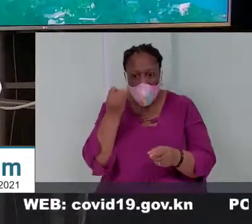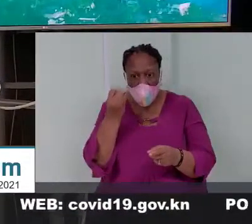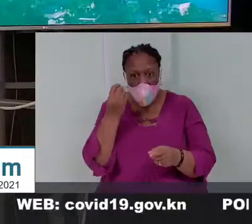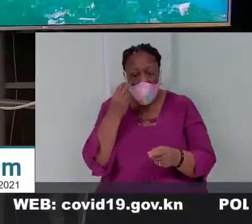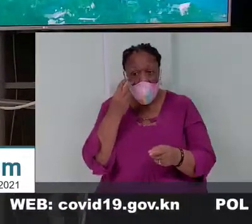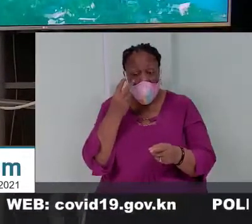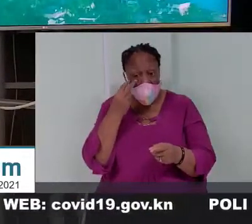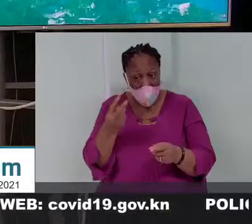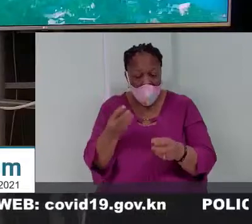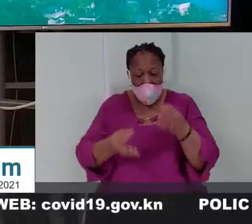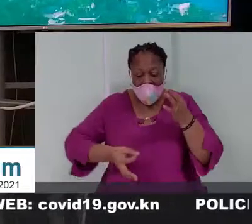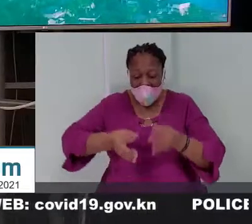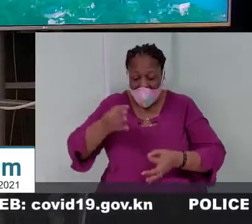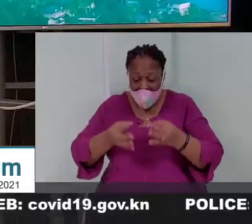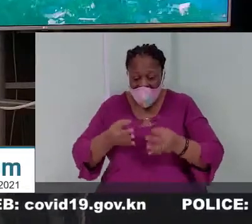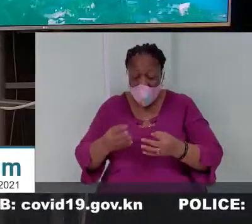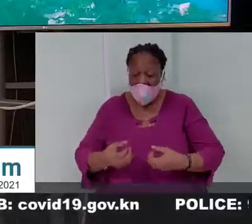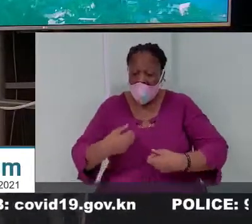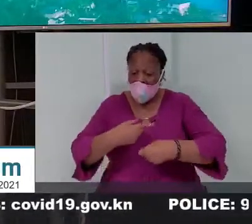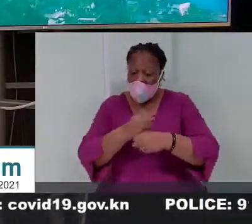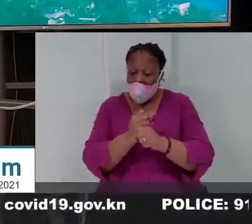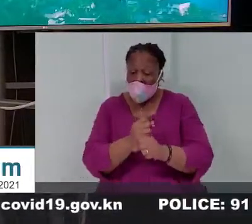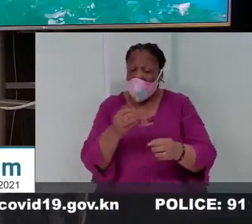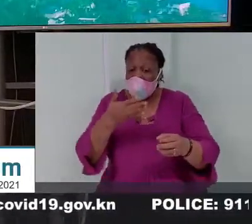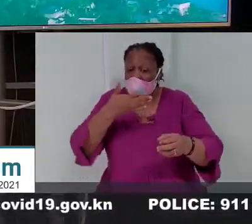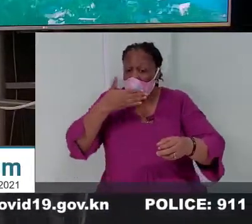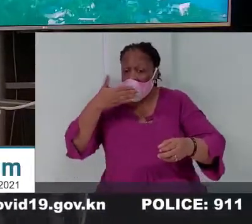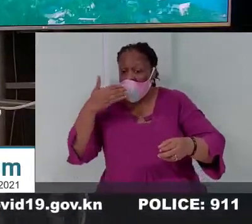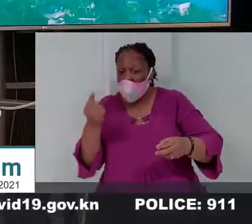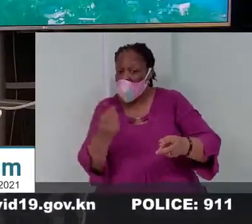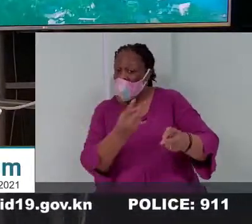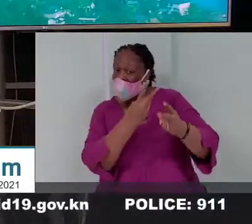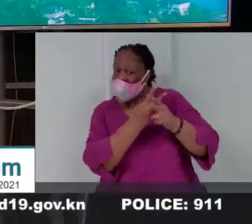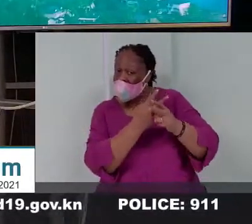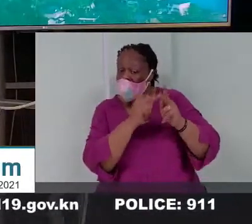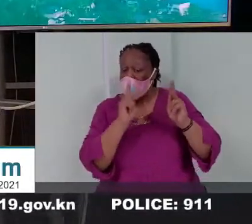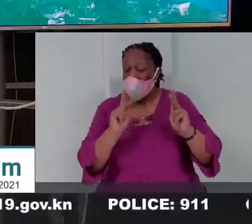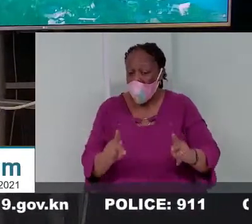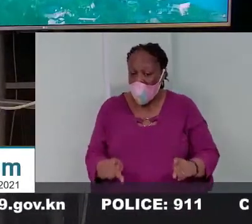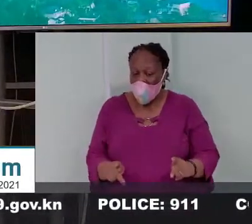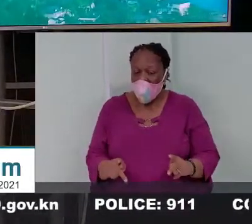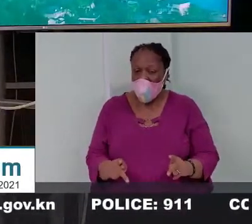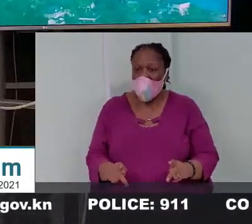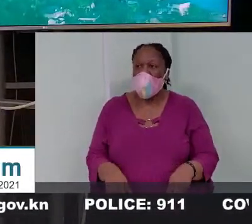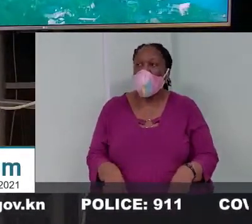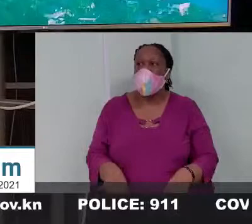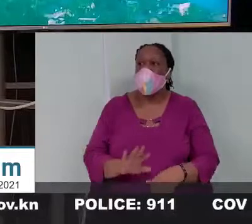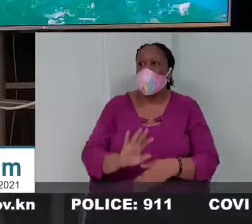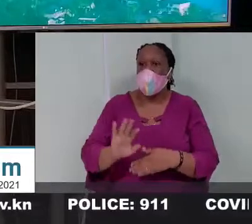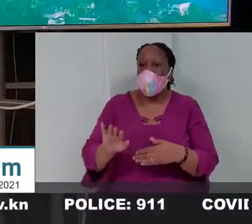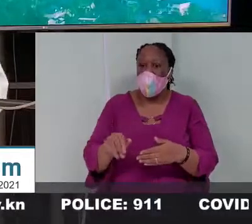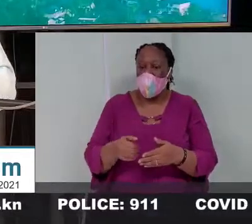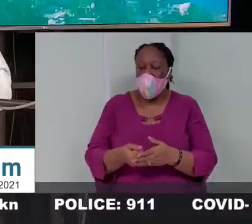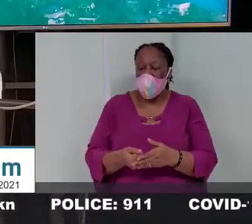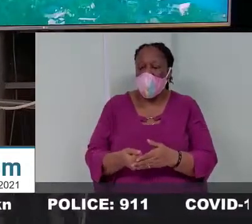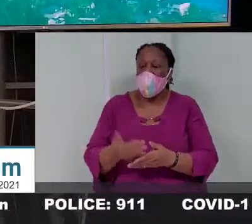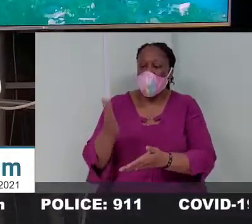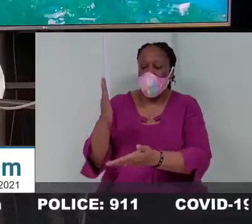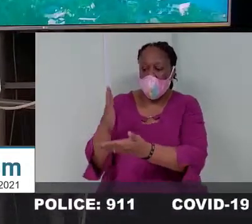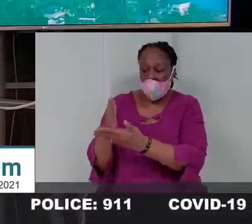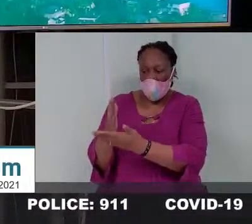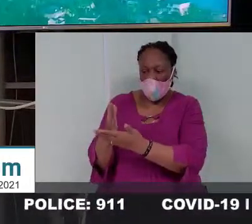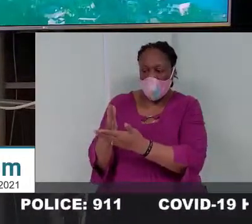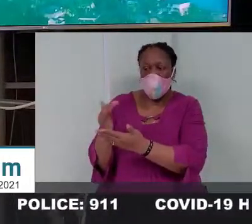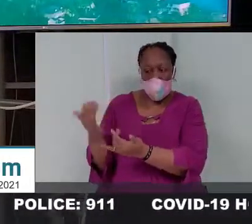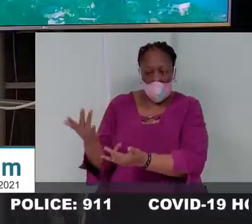public safety. And what we have done is paused a number of activities until